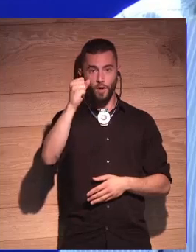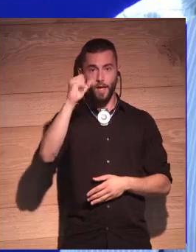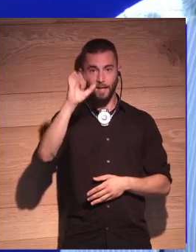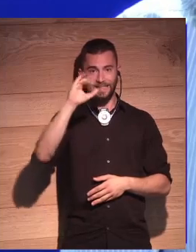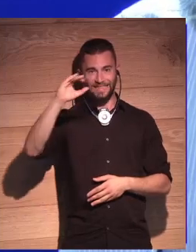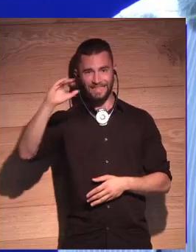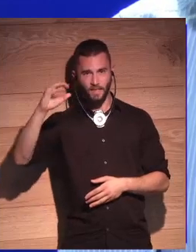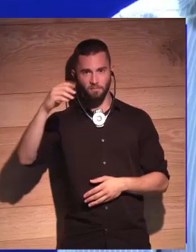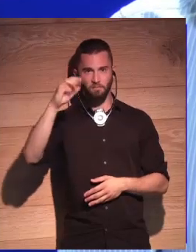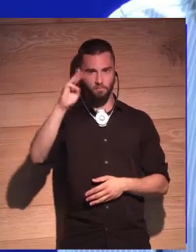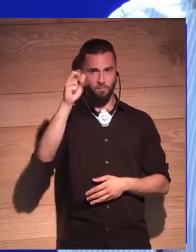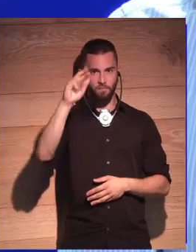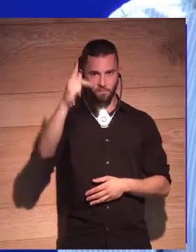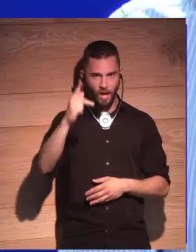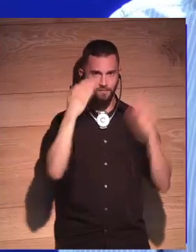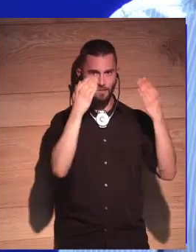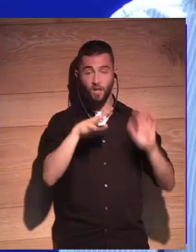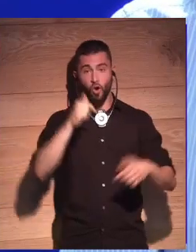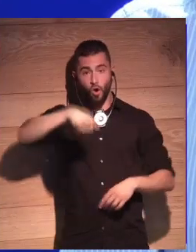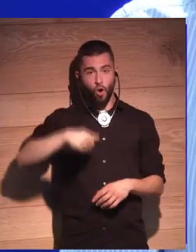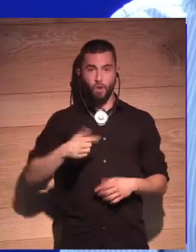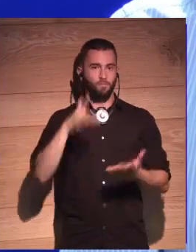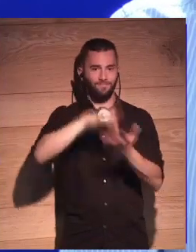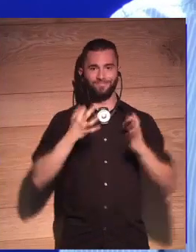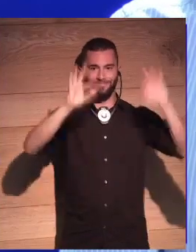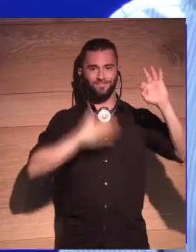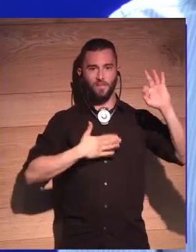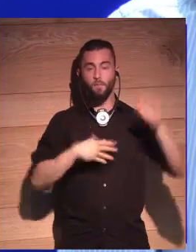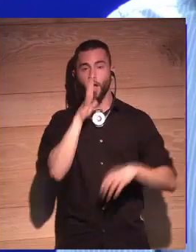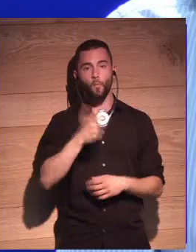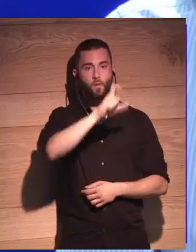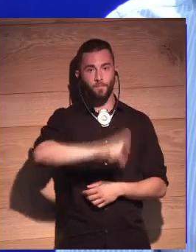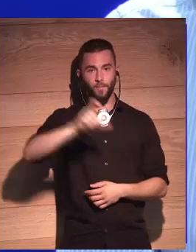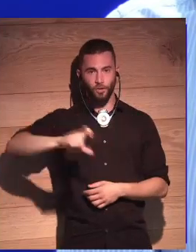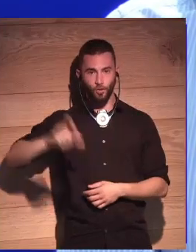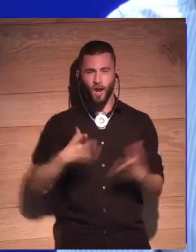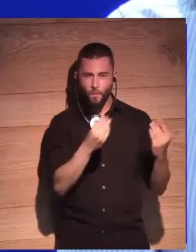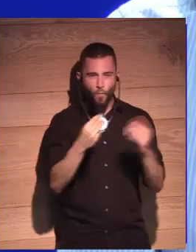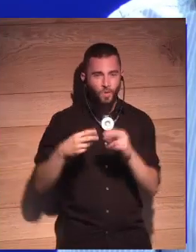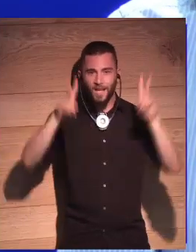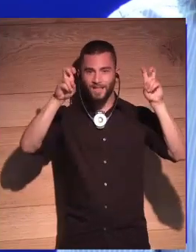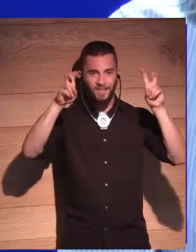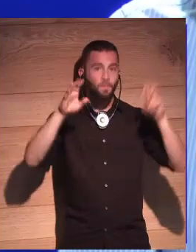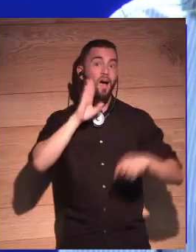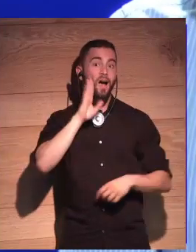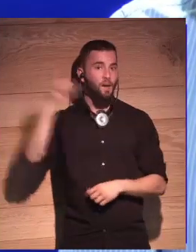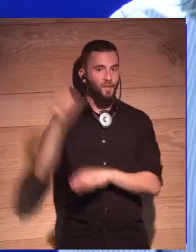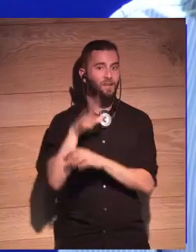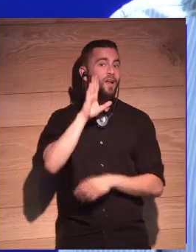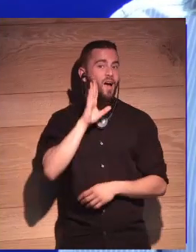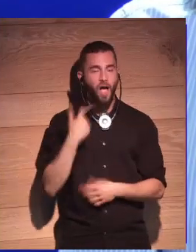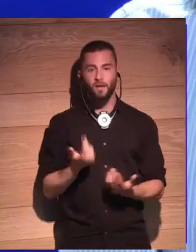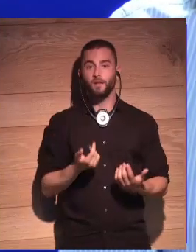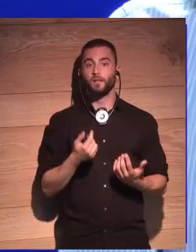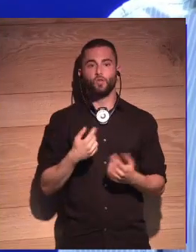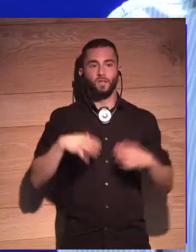the team and the Jurassic Park team. I also belong to Jurassic Park, and it's very endearing, this session today,